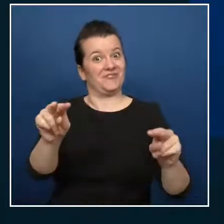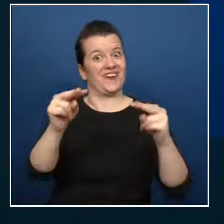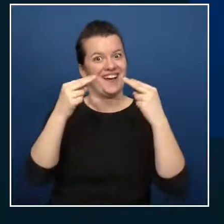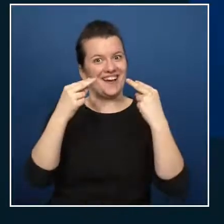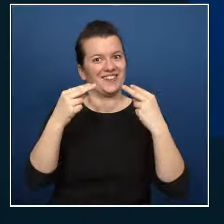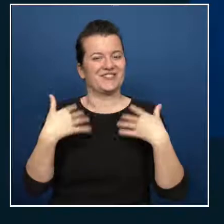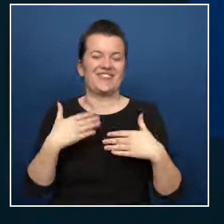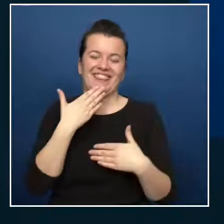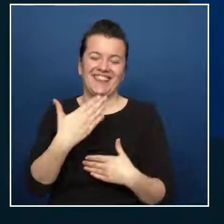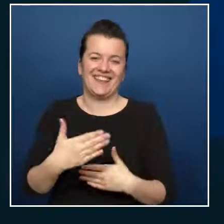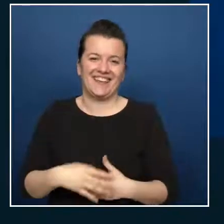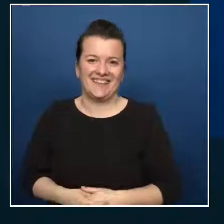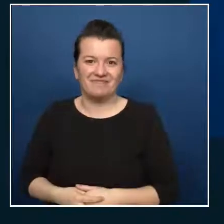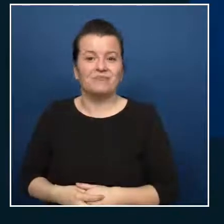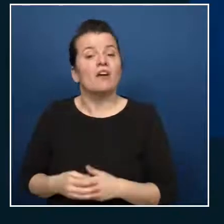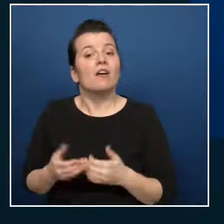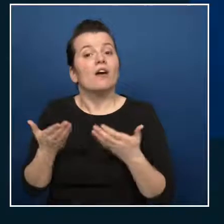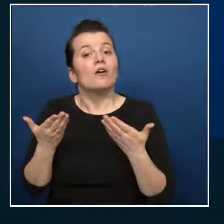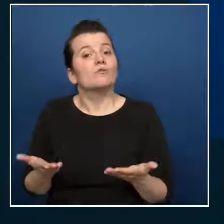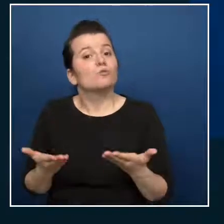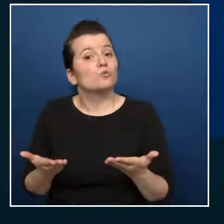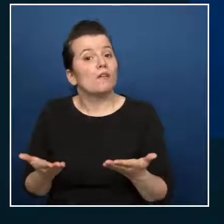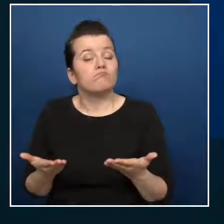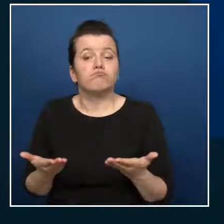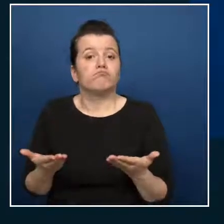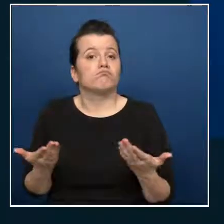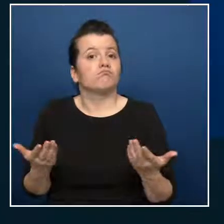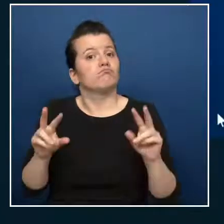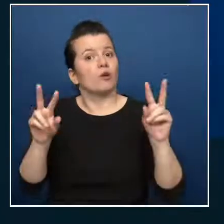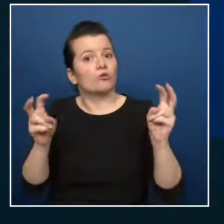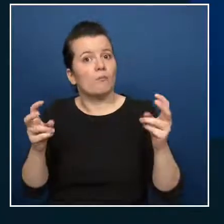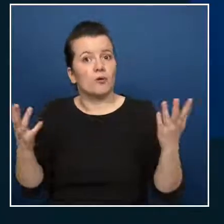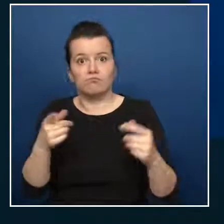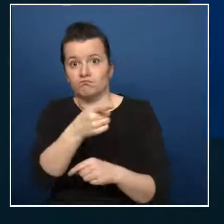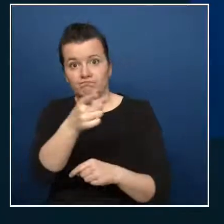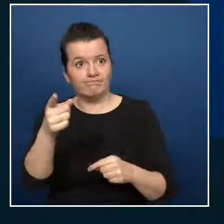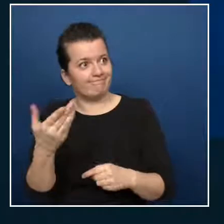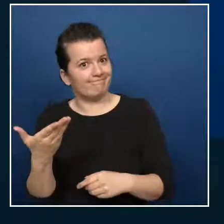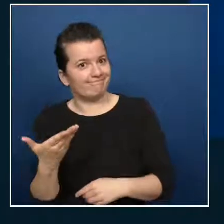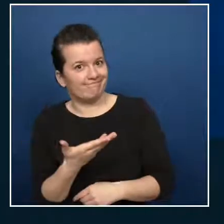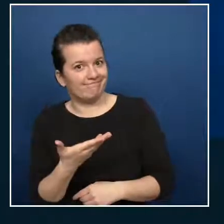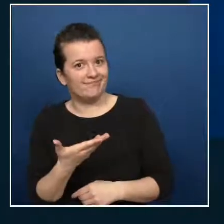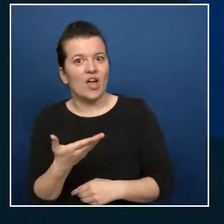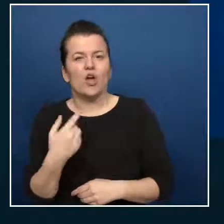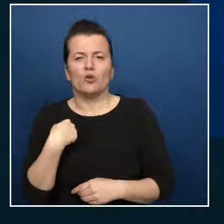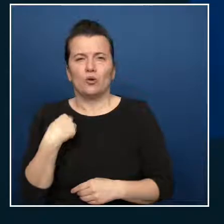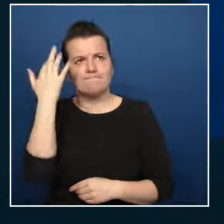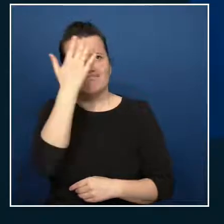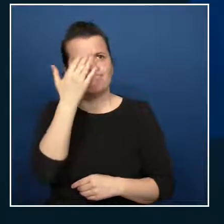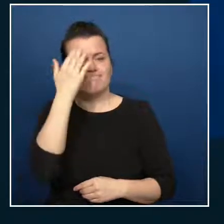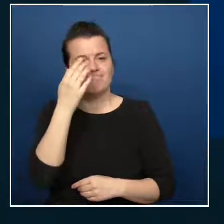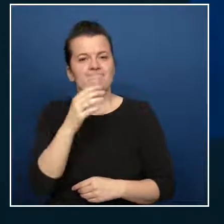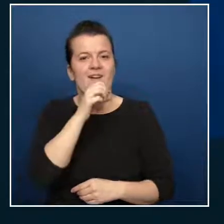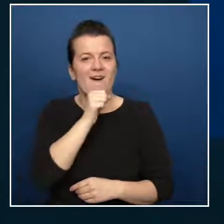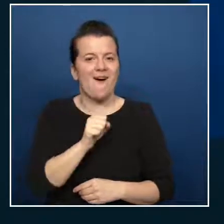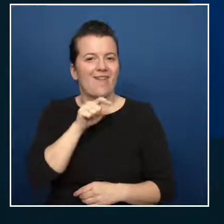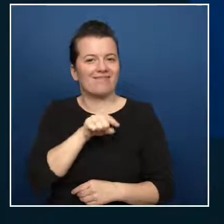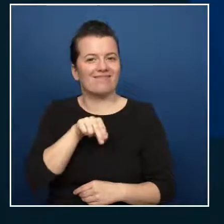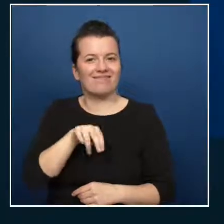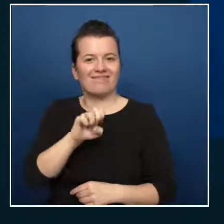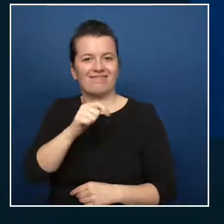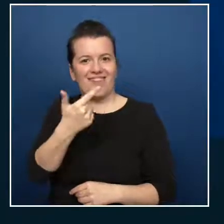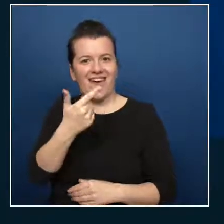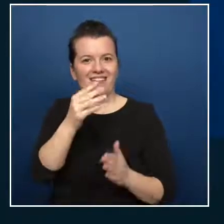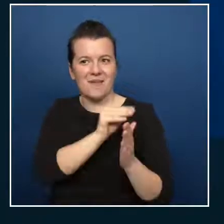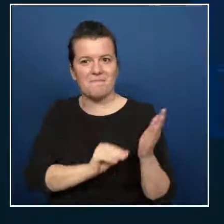today we'll be talking about things to consider when migrating your old .NET